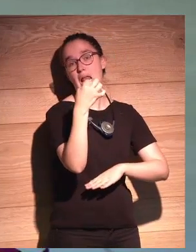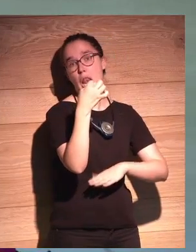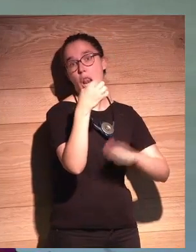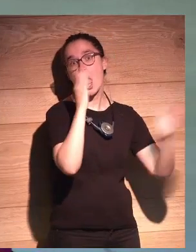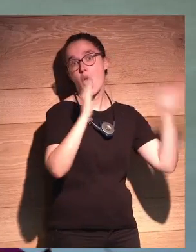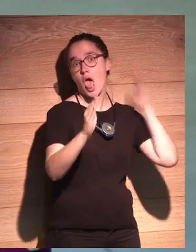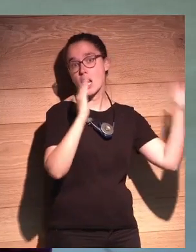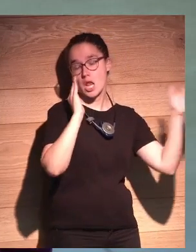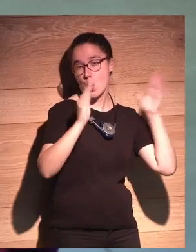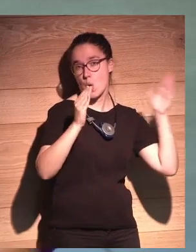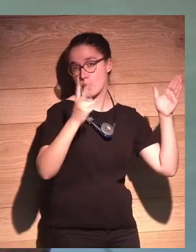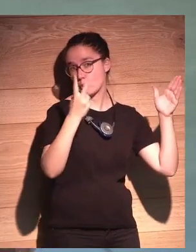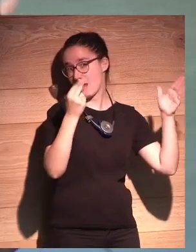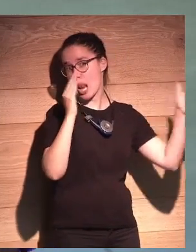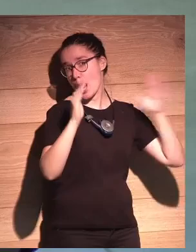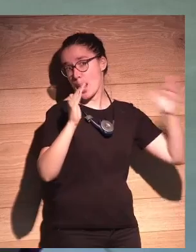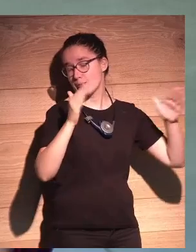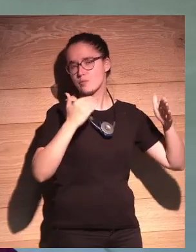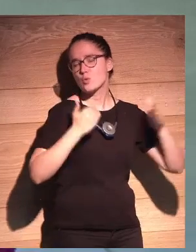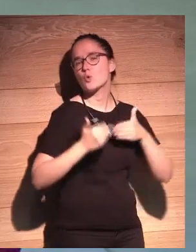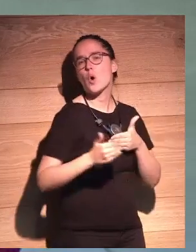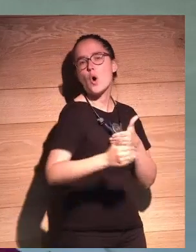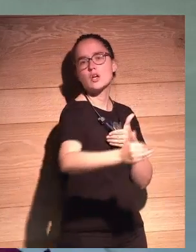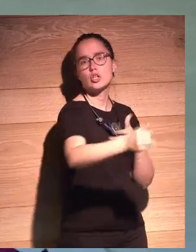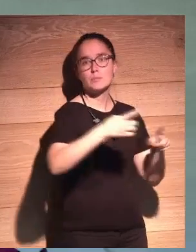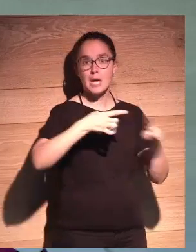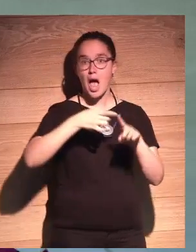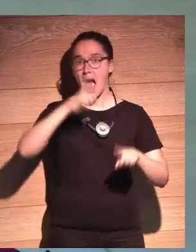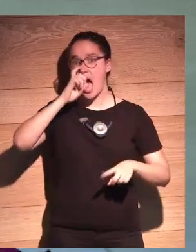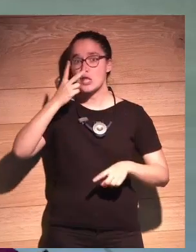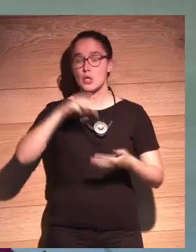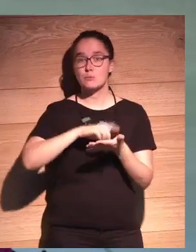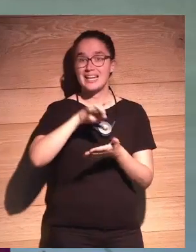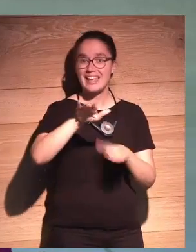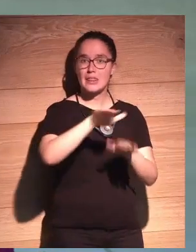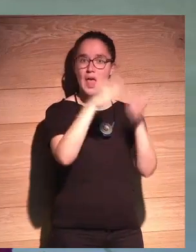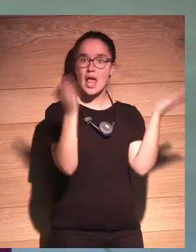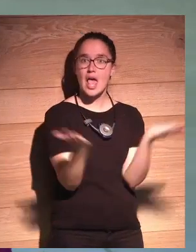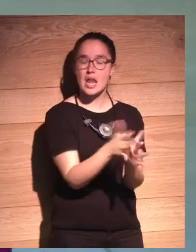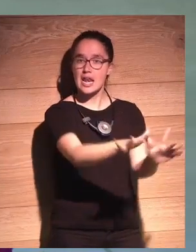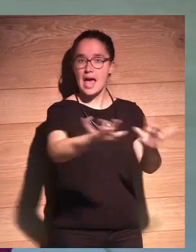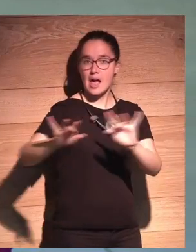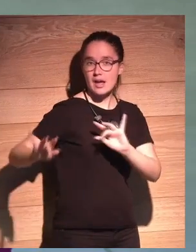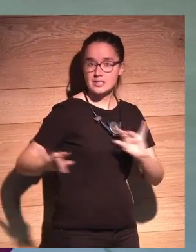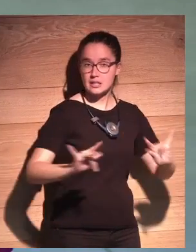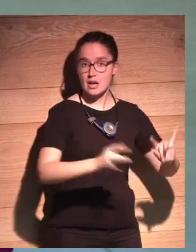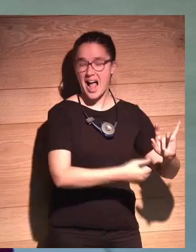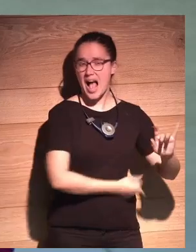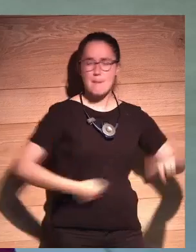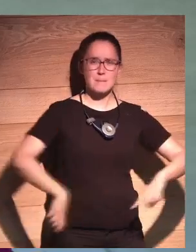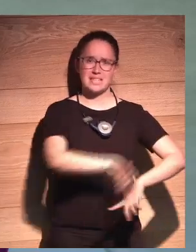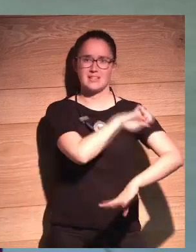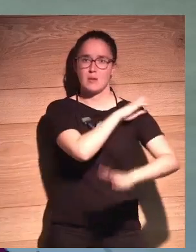ago the Sustainable Development, the Millennium Goals for the horizon